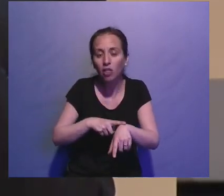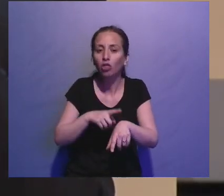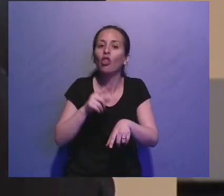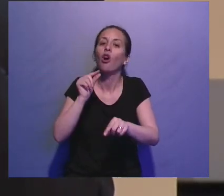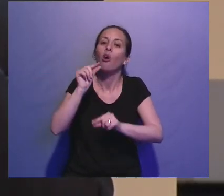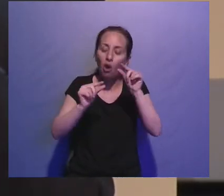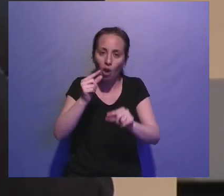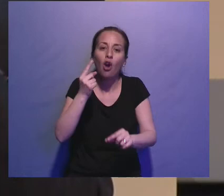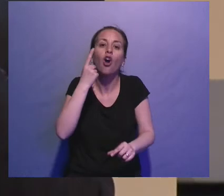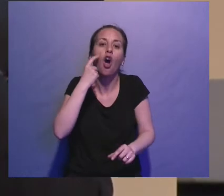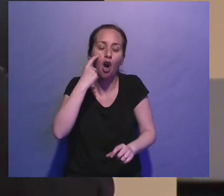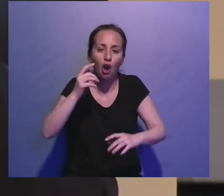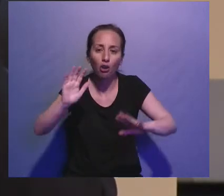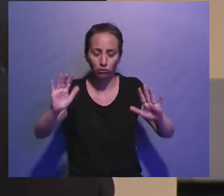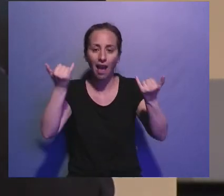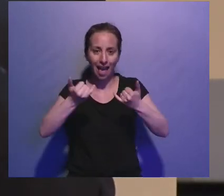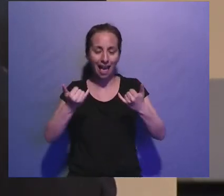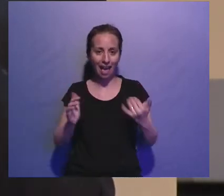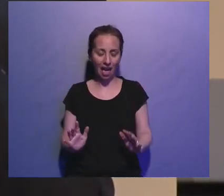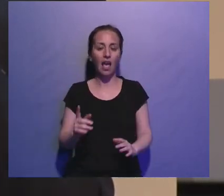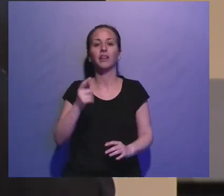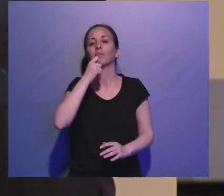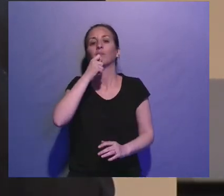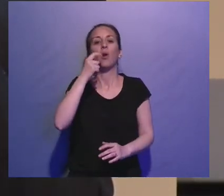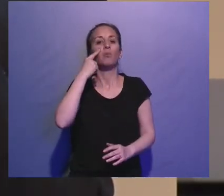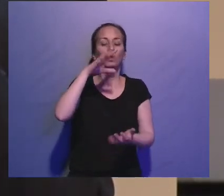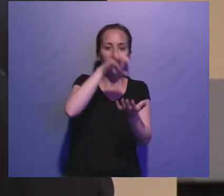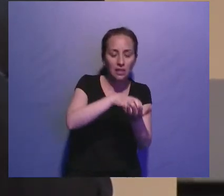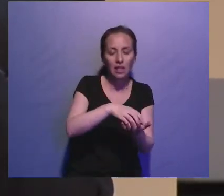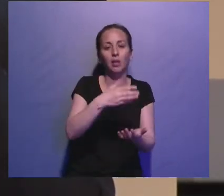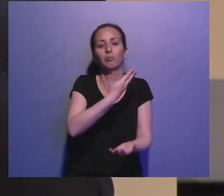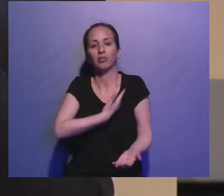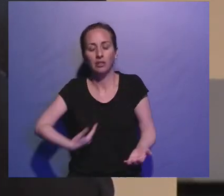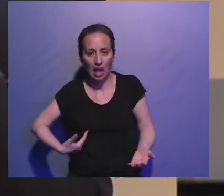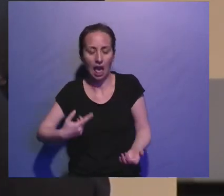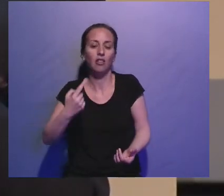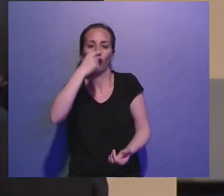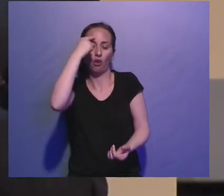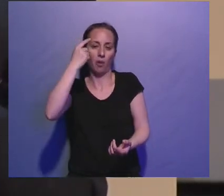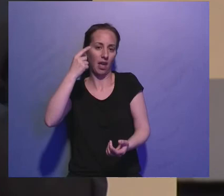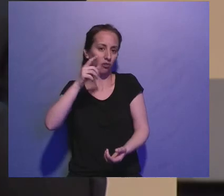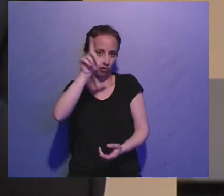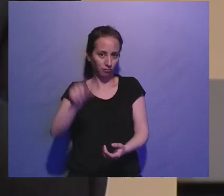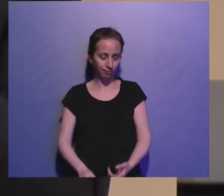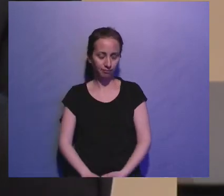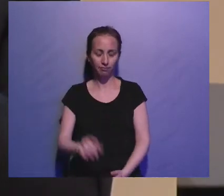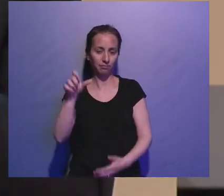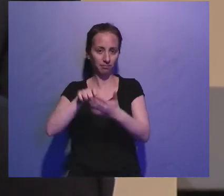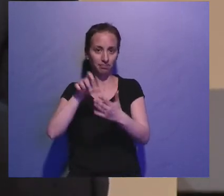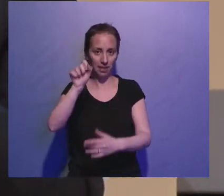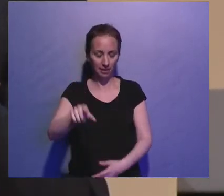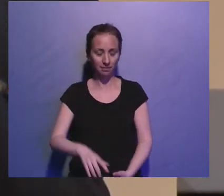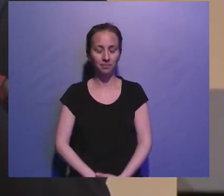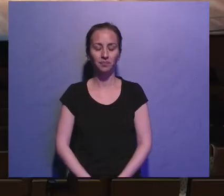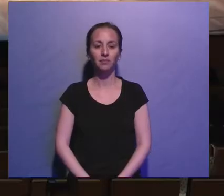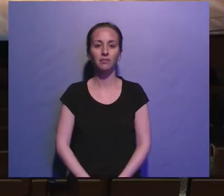we are now in a control situation. We have the control and oversight at the different levels